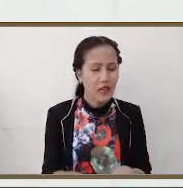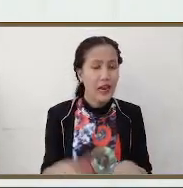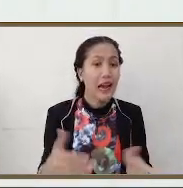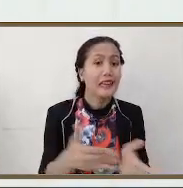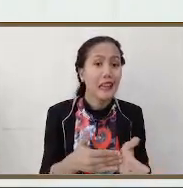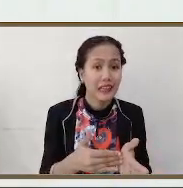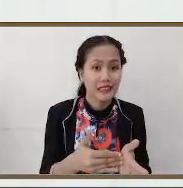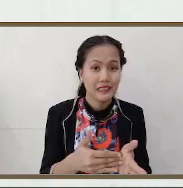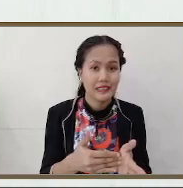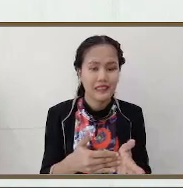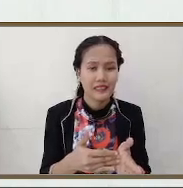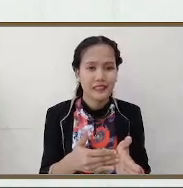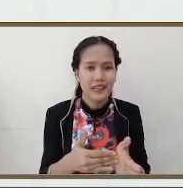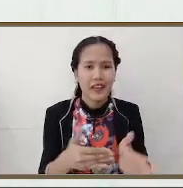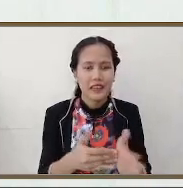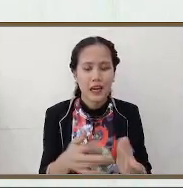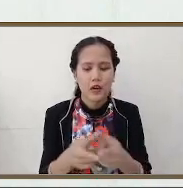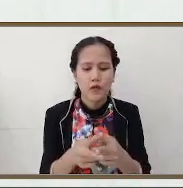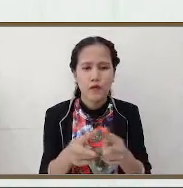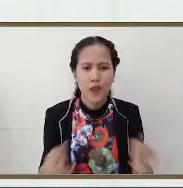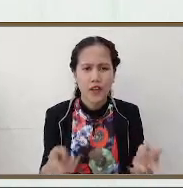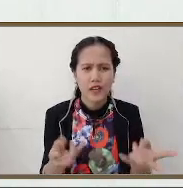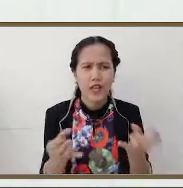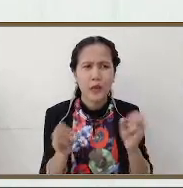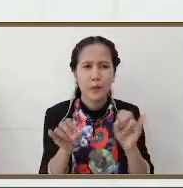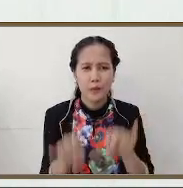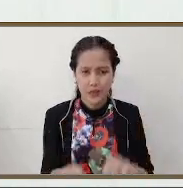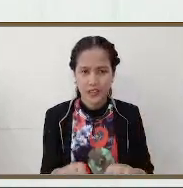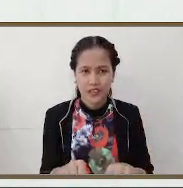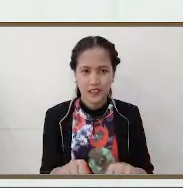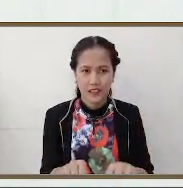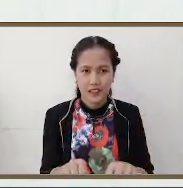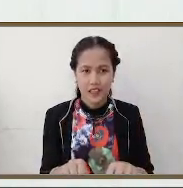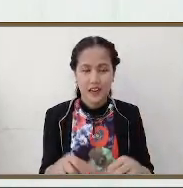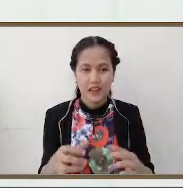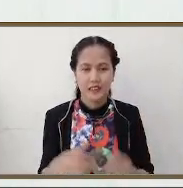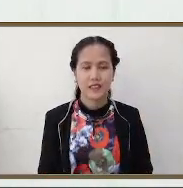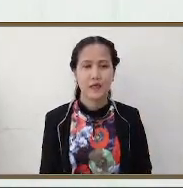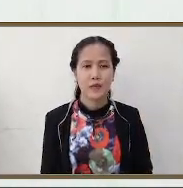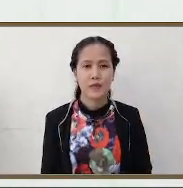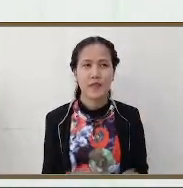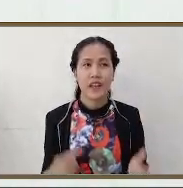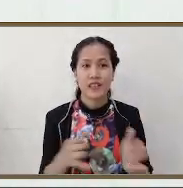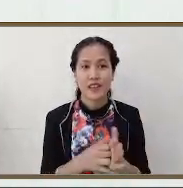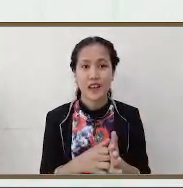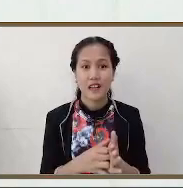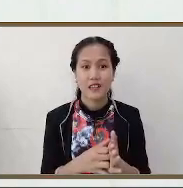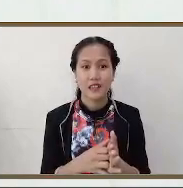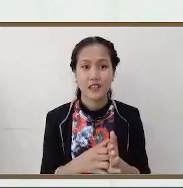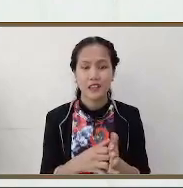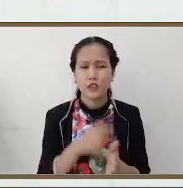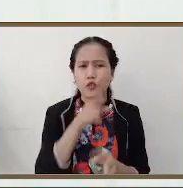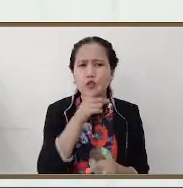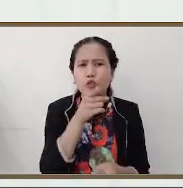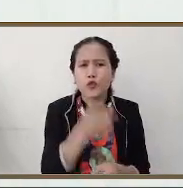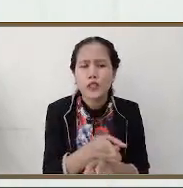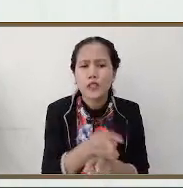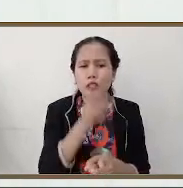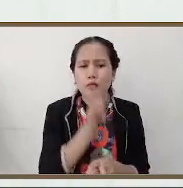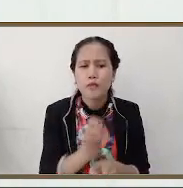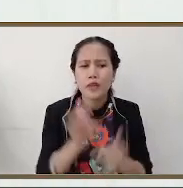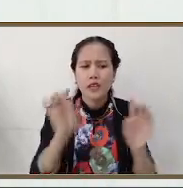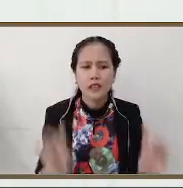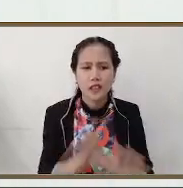ko po, napakahalaga, alright? Napakahalaga mga kapatid, na tayo ay talagang maging maliwanag sa